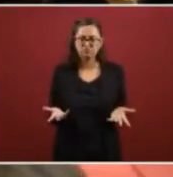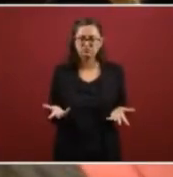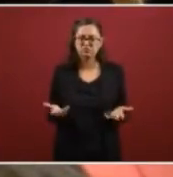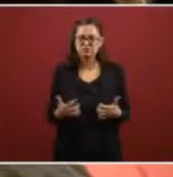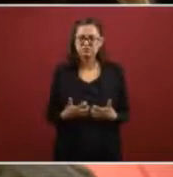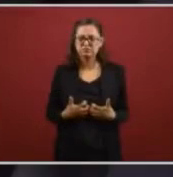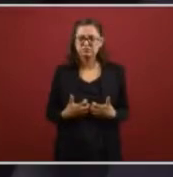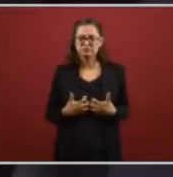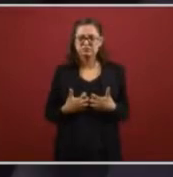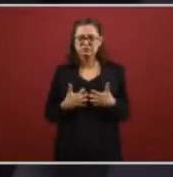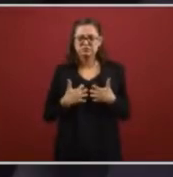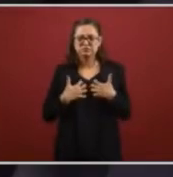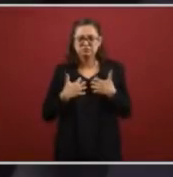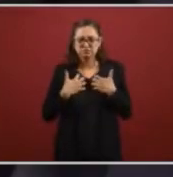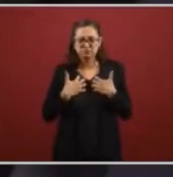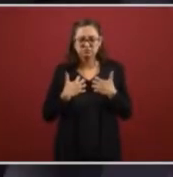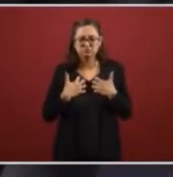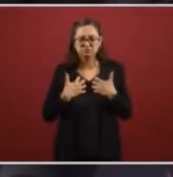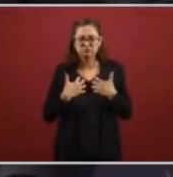like anger